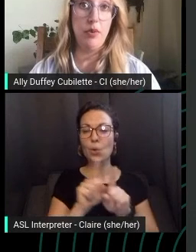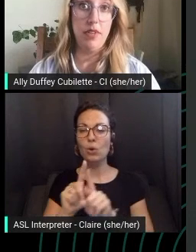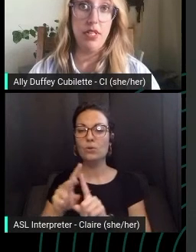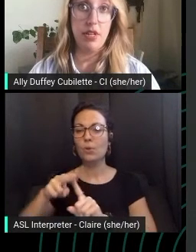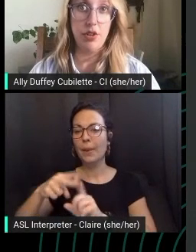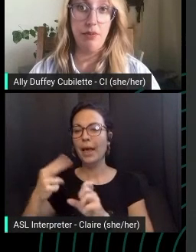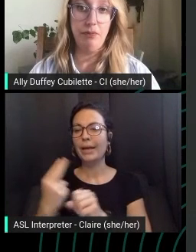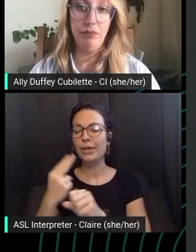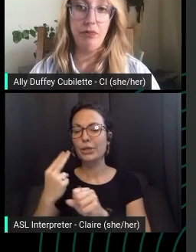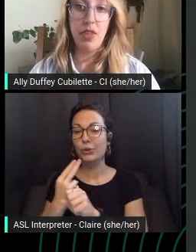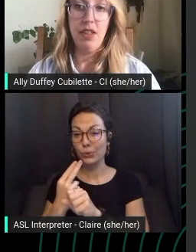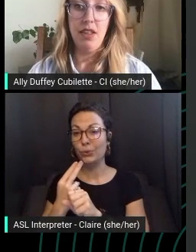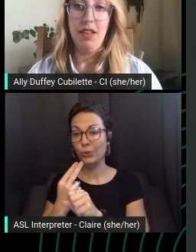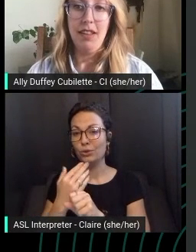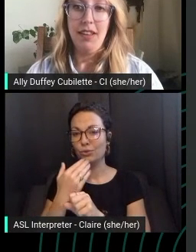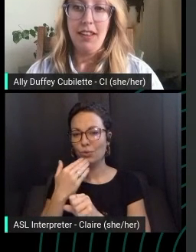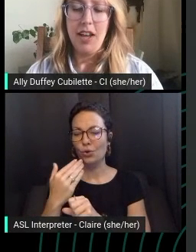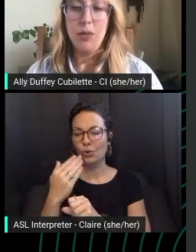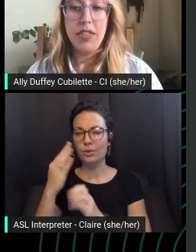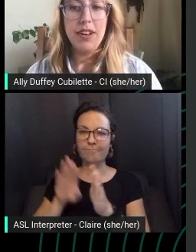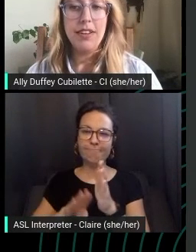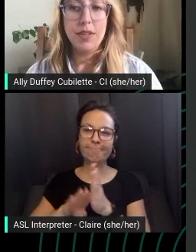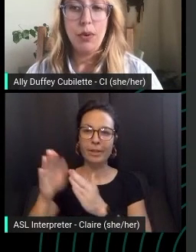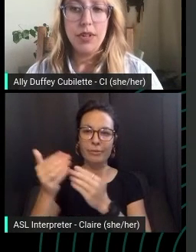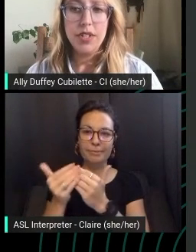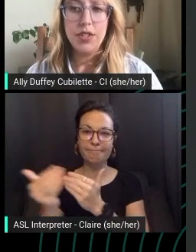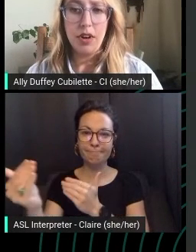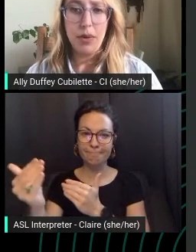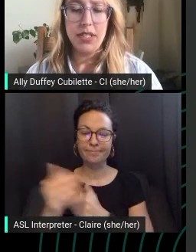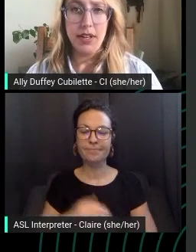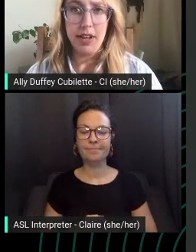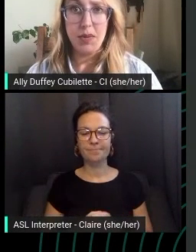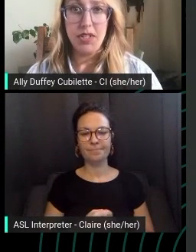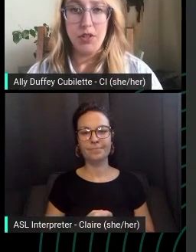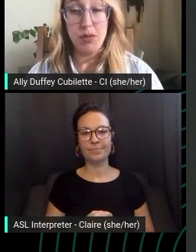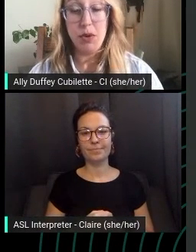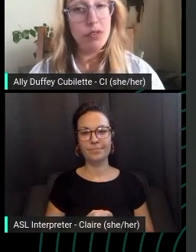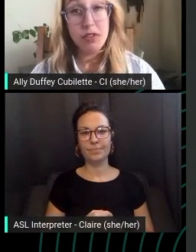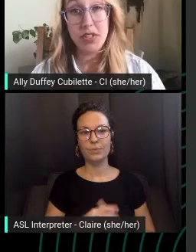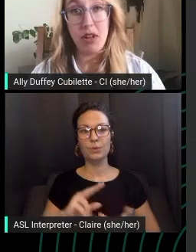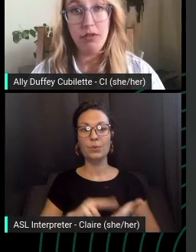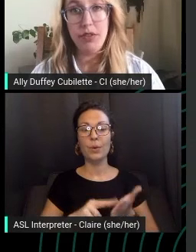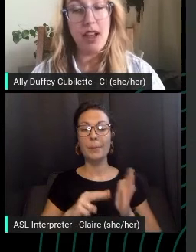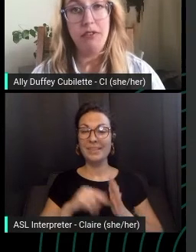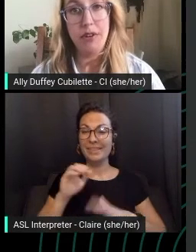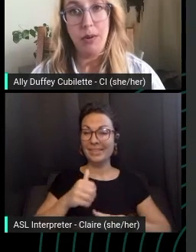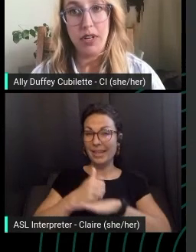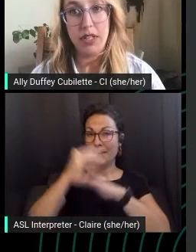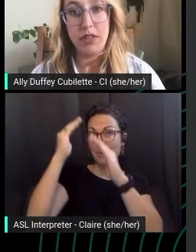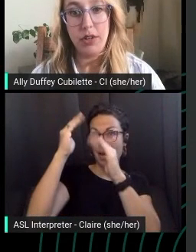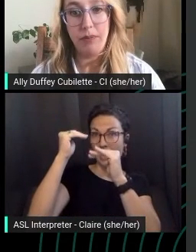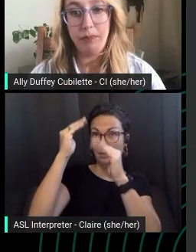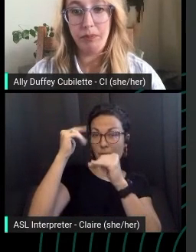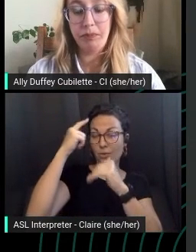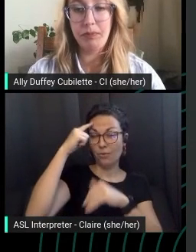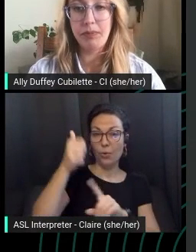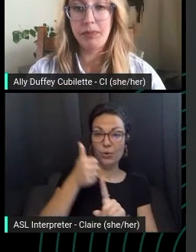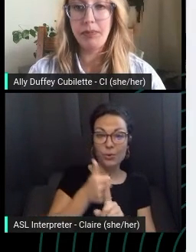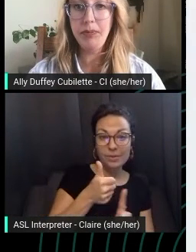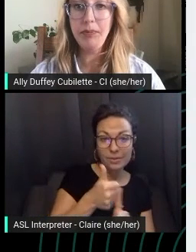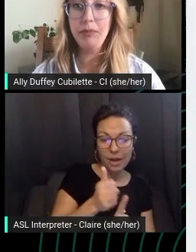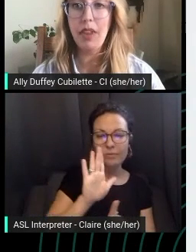about in the previous session. And with that, it's important to start by setting expectations, both for yourself and for your organization.